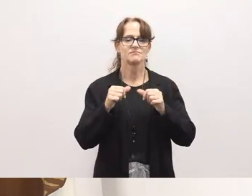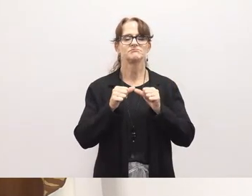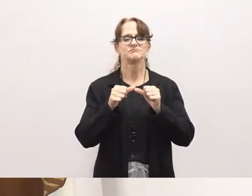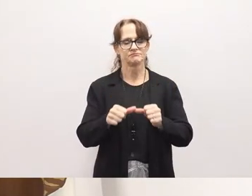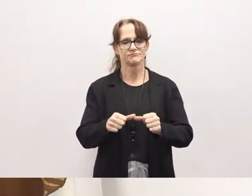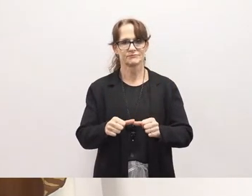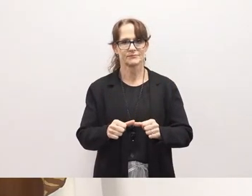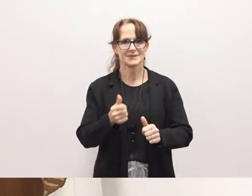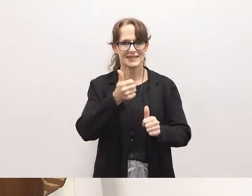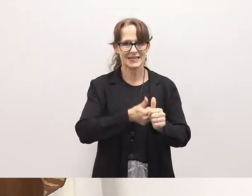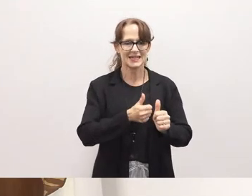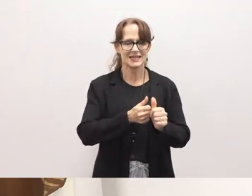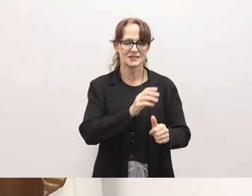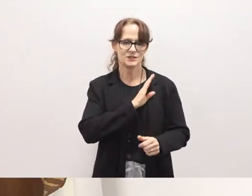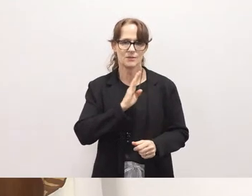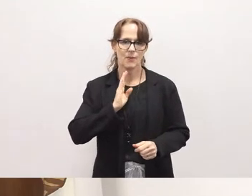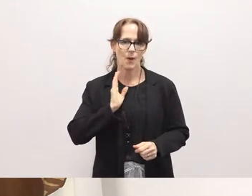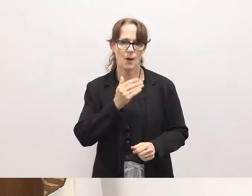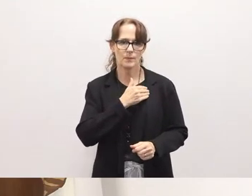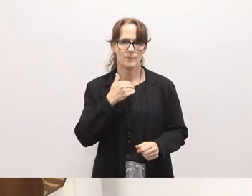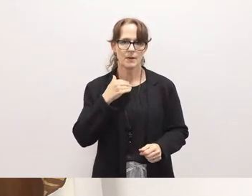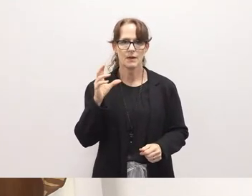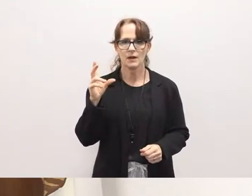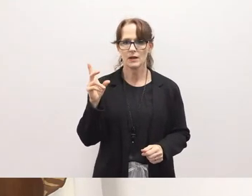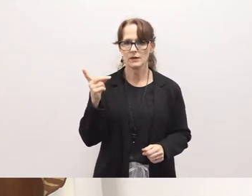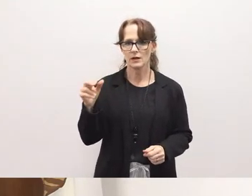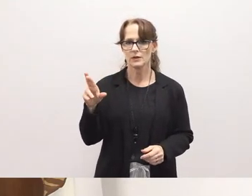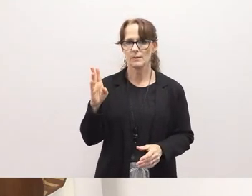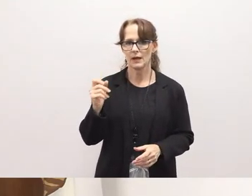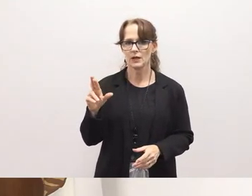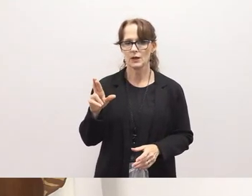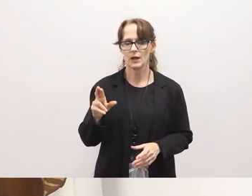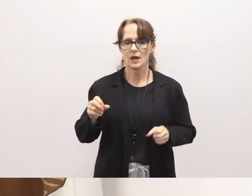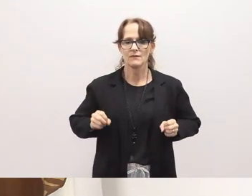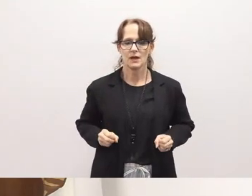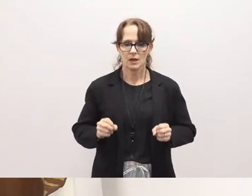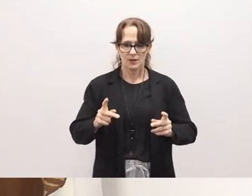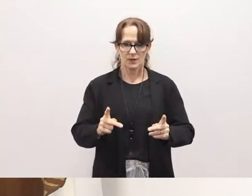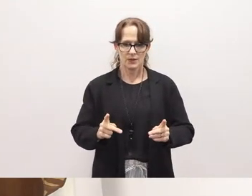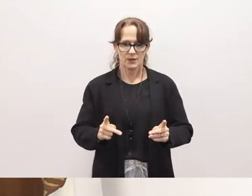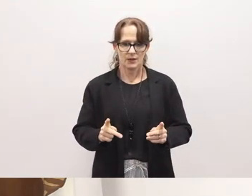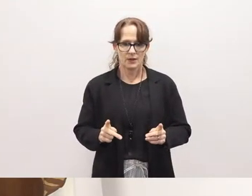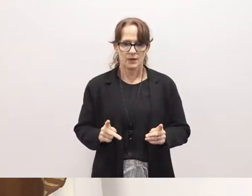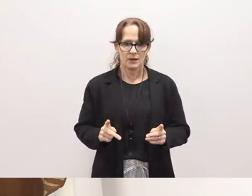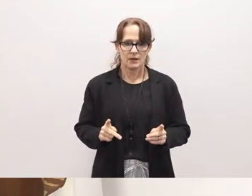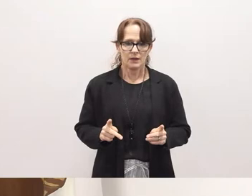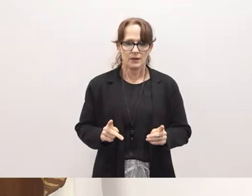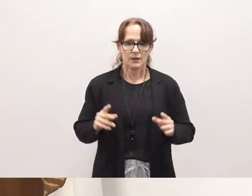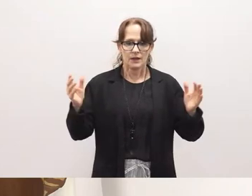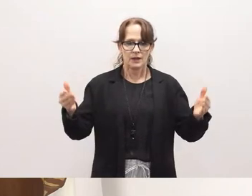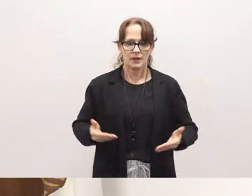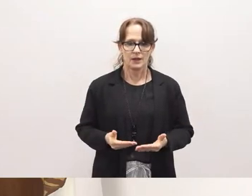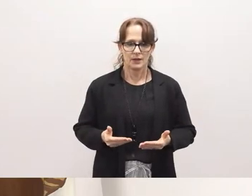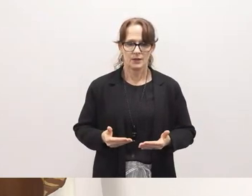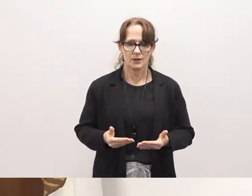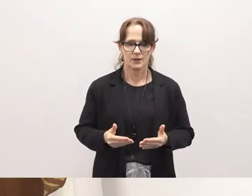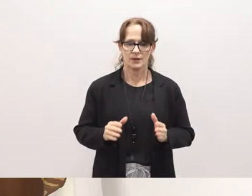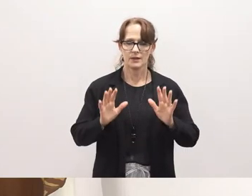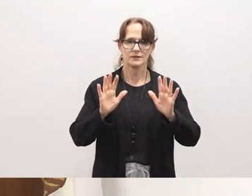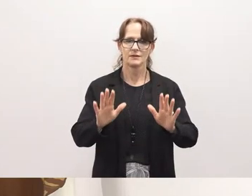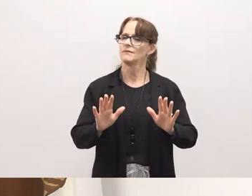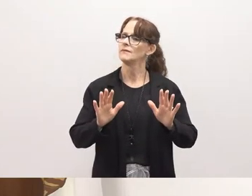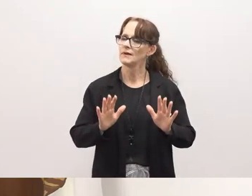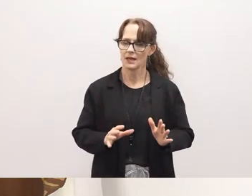of the board members and Dr. Baker will have an opportunity to introduce these